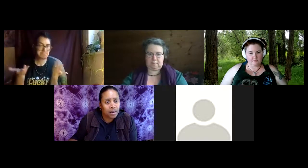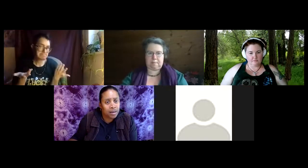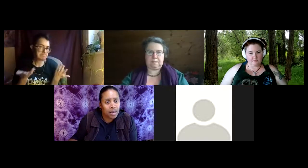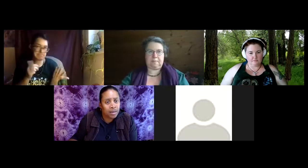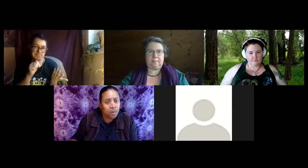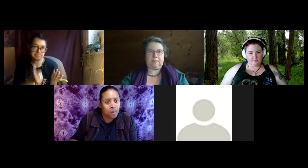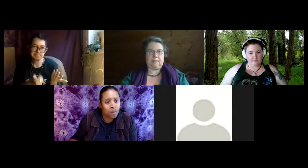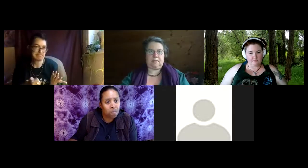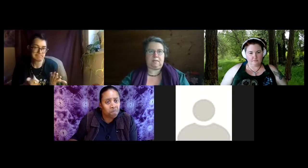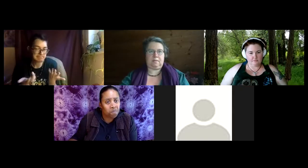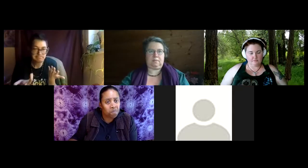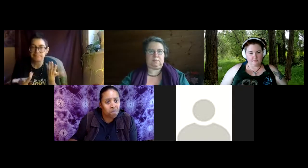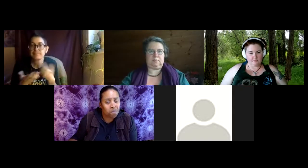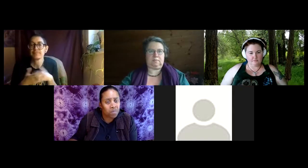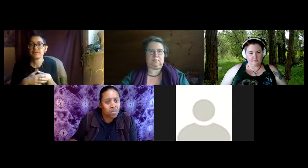And so